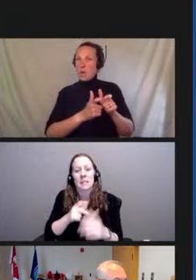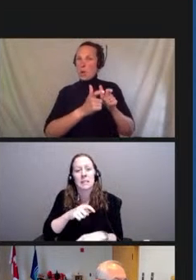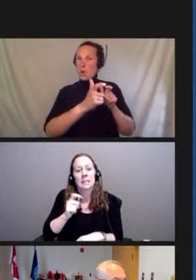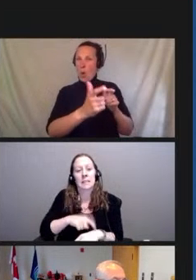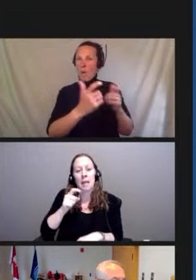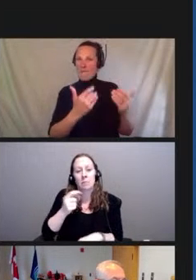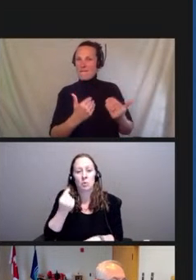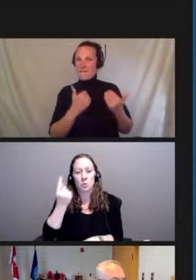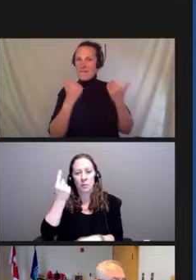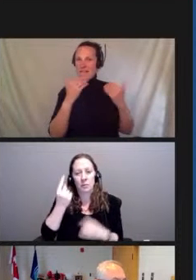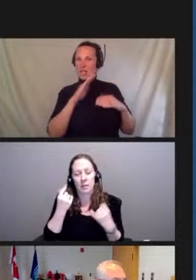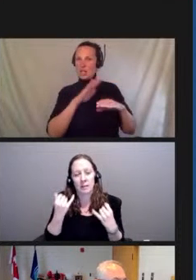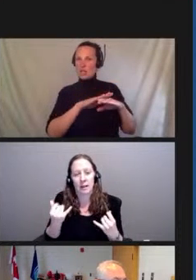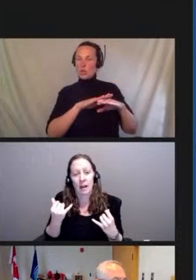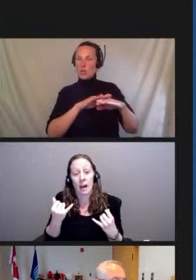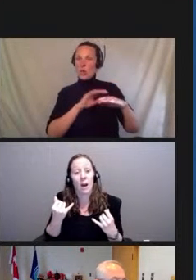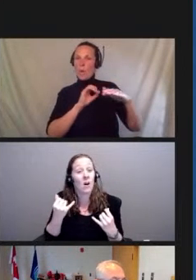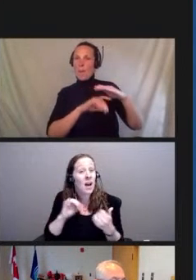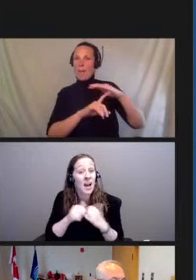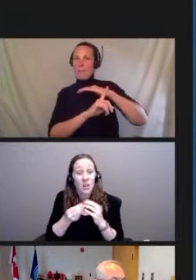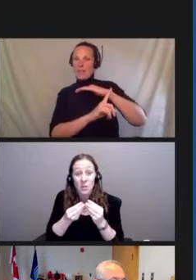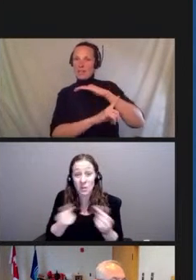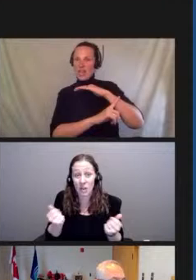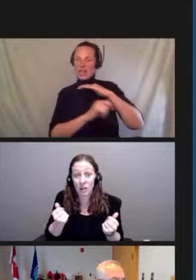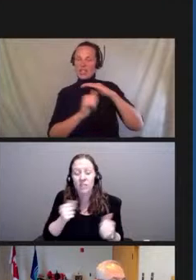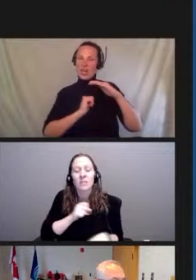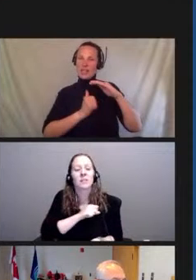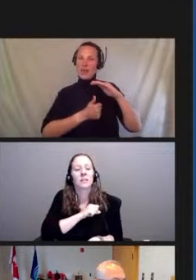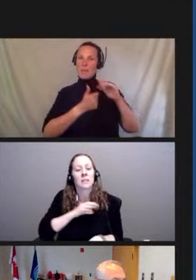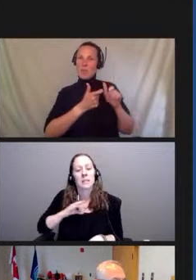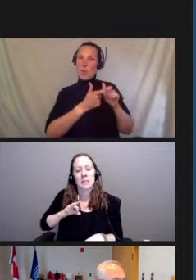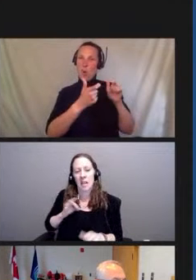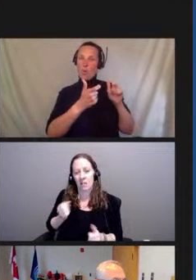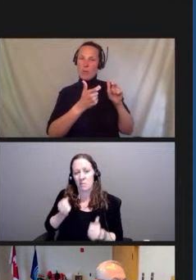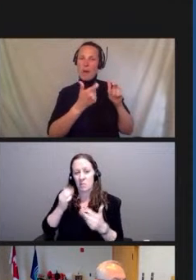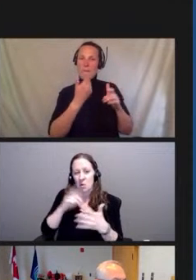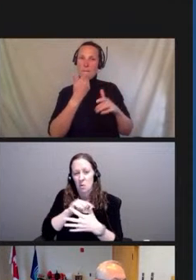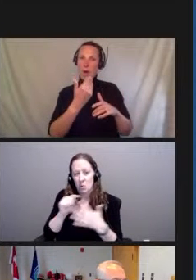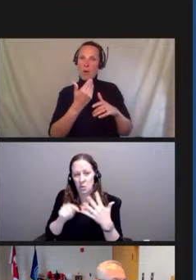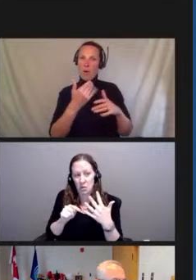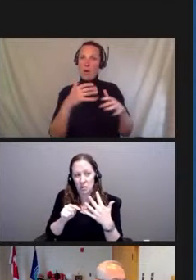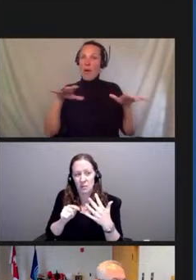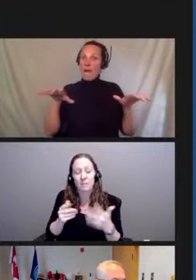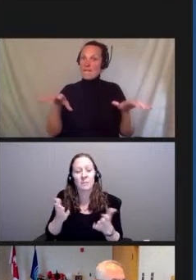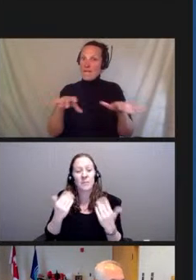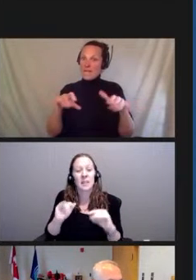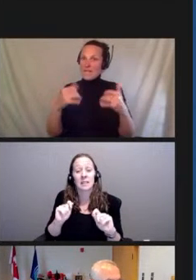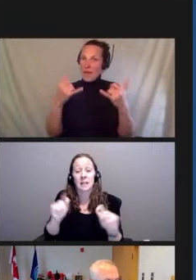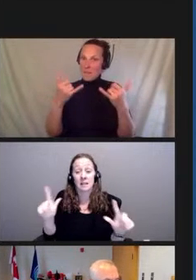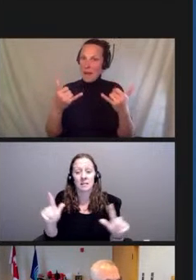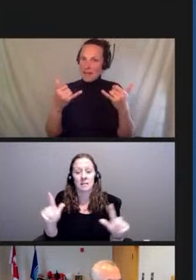To address this, staff are proposing the following. Next slide, please.